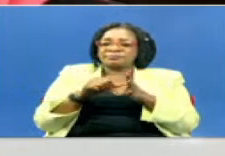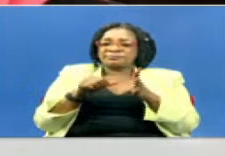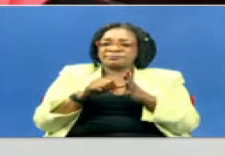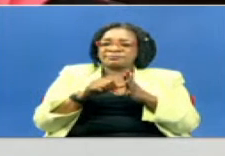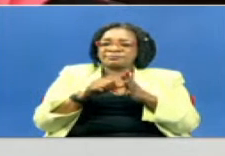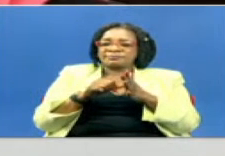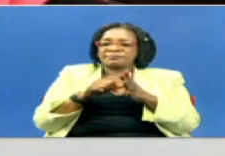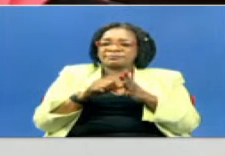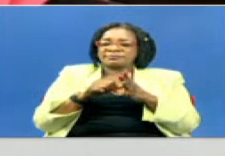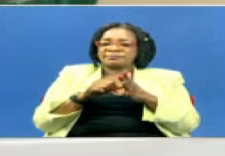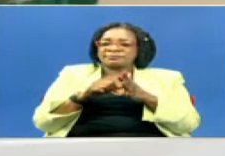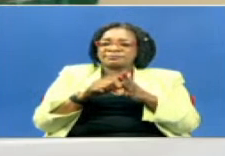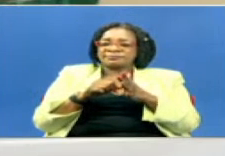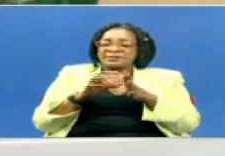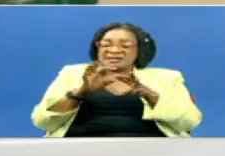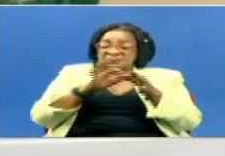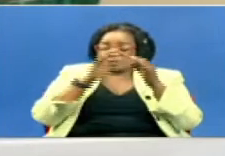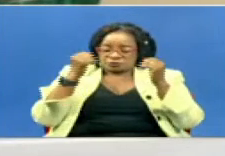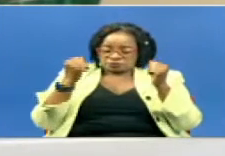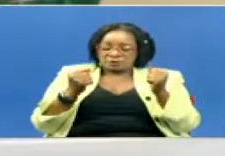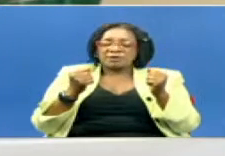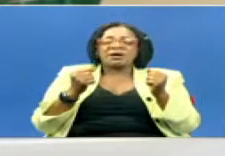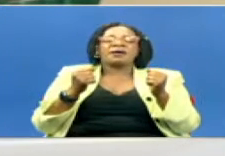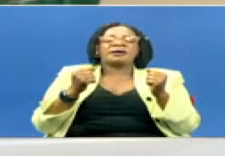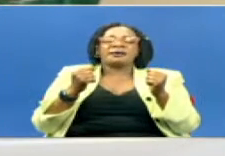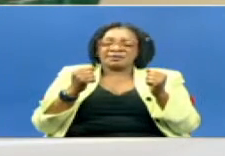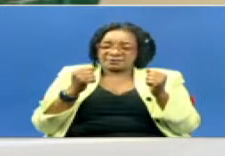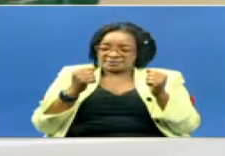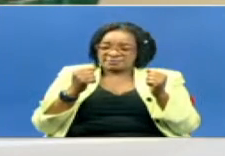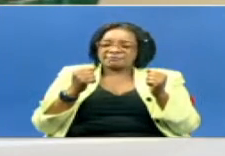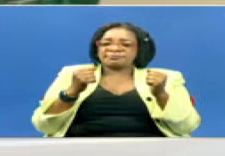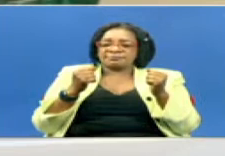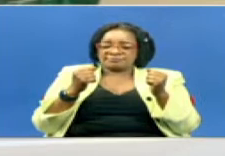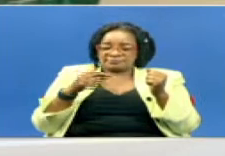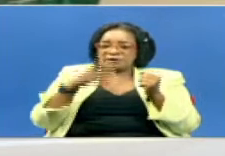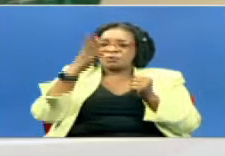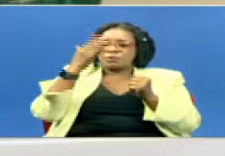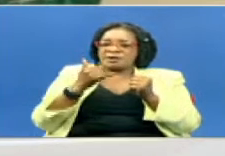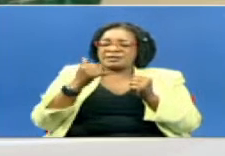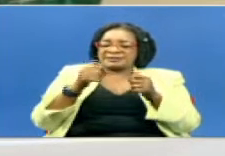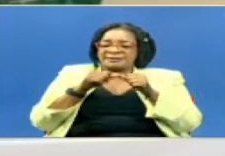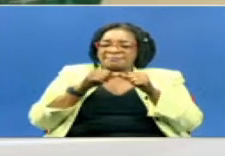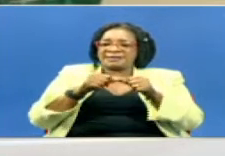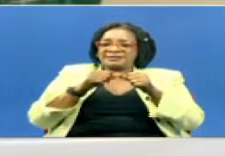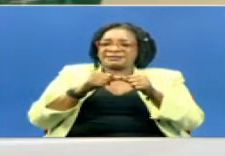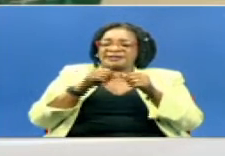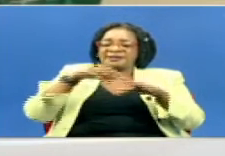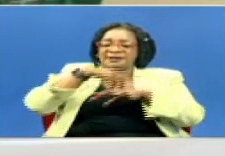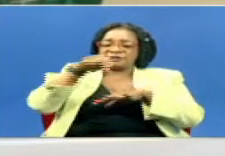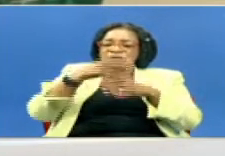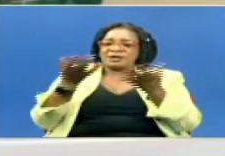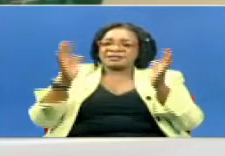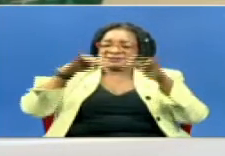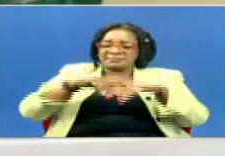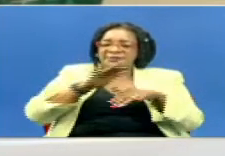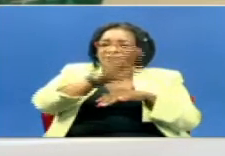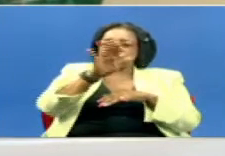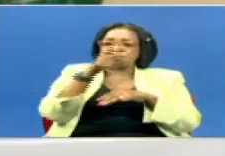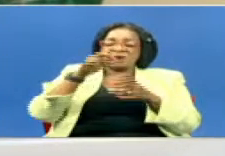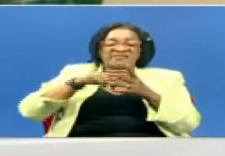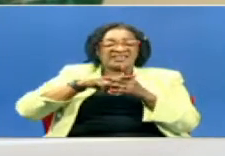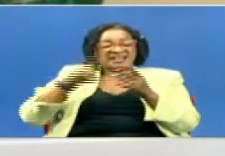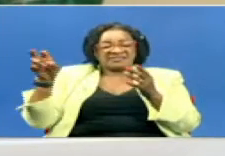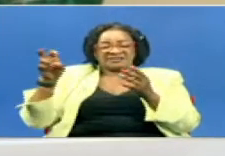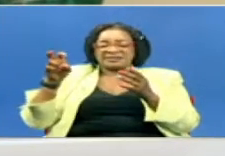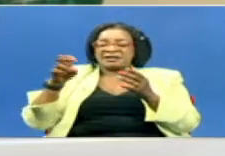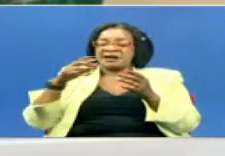Umoja One Kenya coalition is strong? Oh, yes. That's why now there's stability even in the National Assembly. Those who may have left are regretting, some